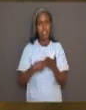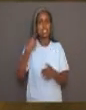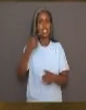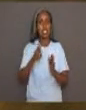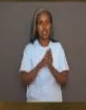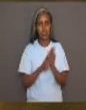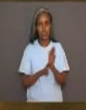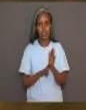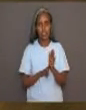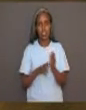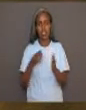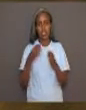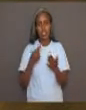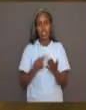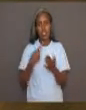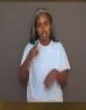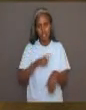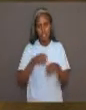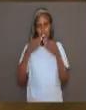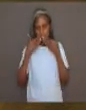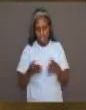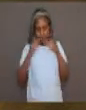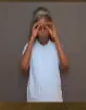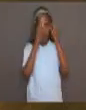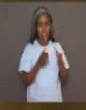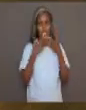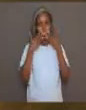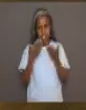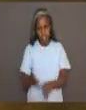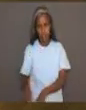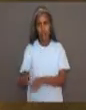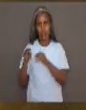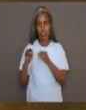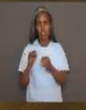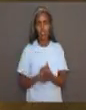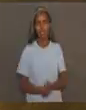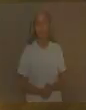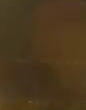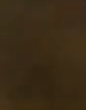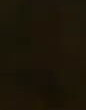next unit. Until then, thank you, teacher. Thank you, students.